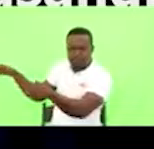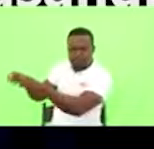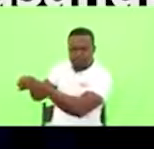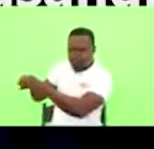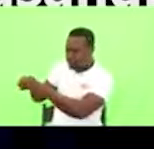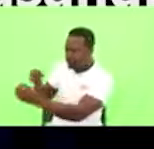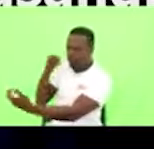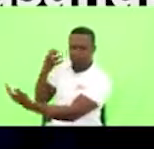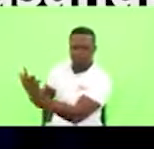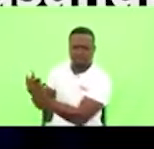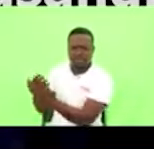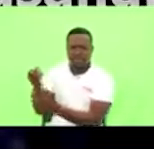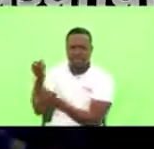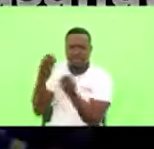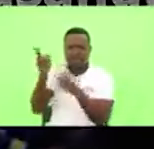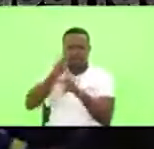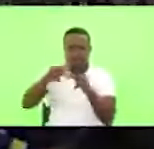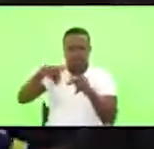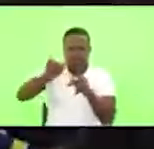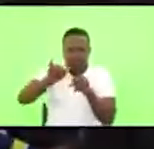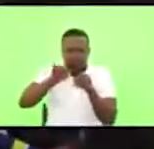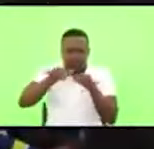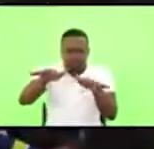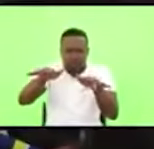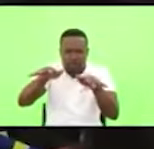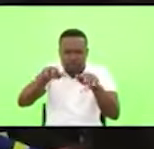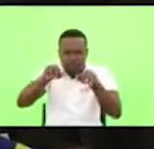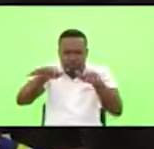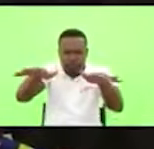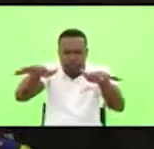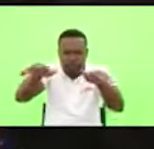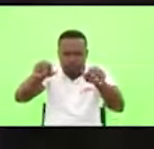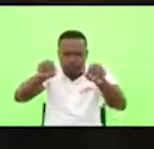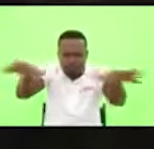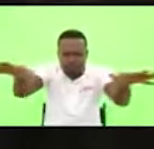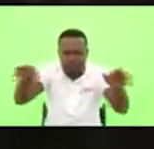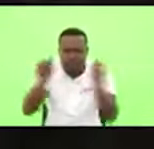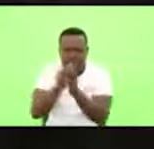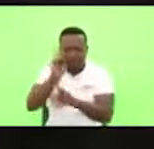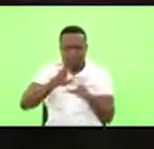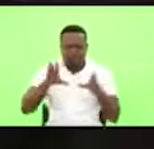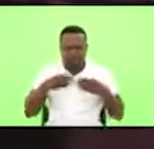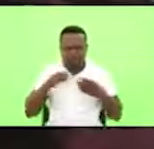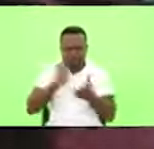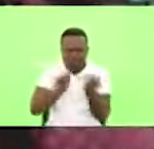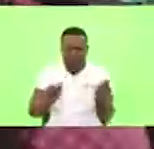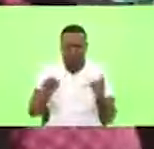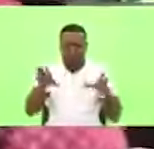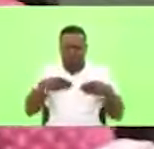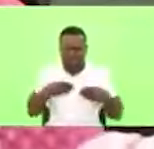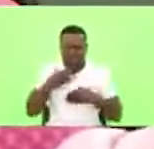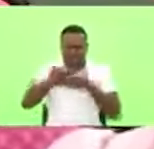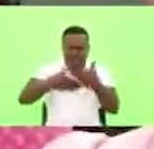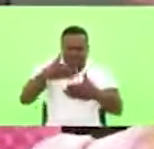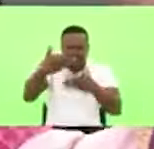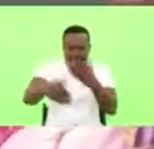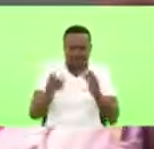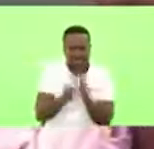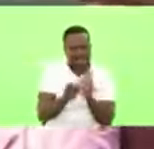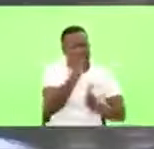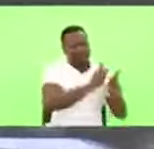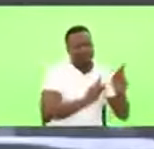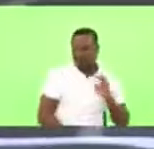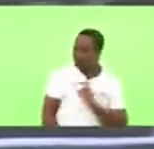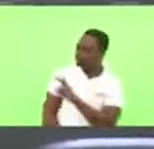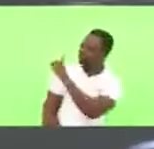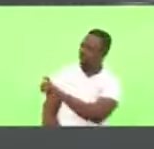lot more are believing. So their problem is becoming worse. And then they ask them a question.